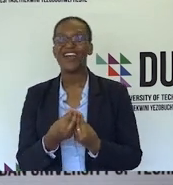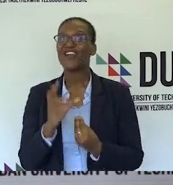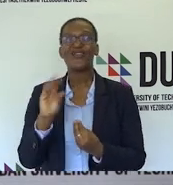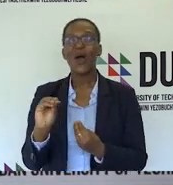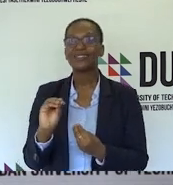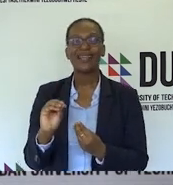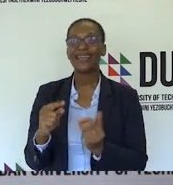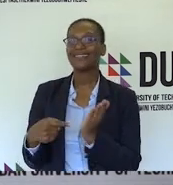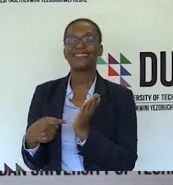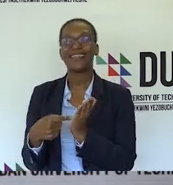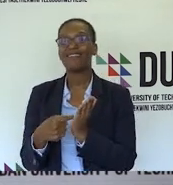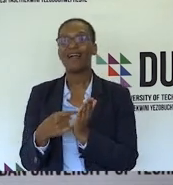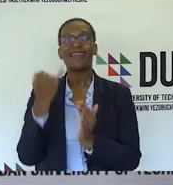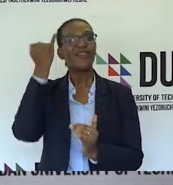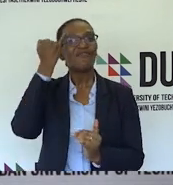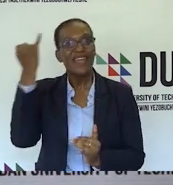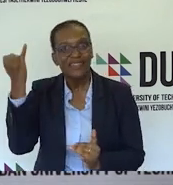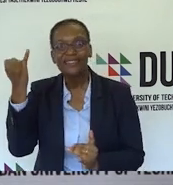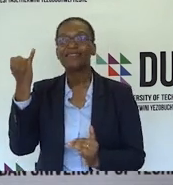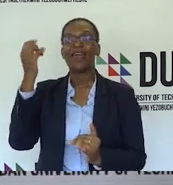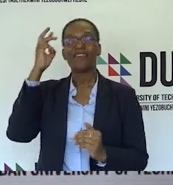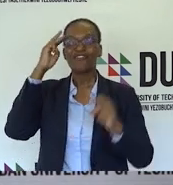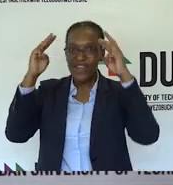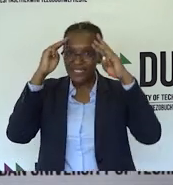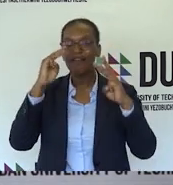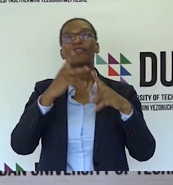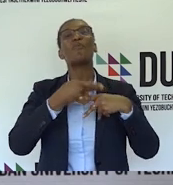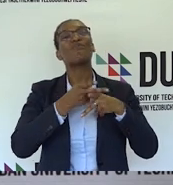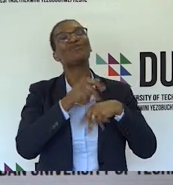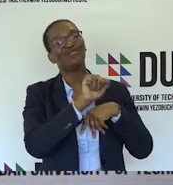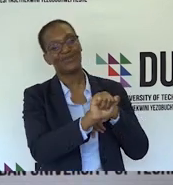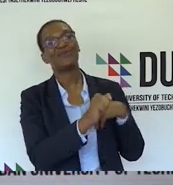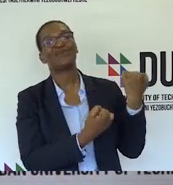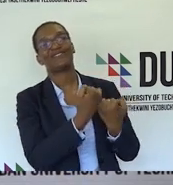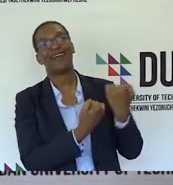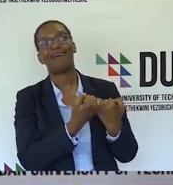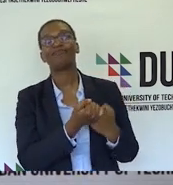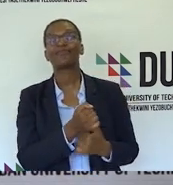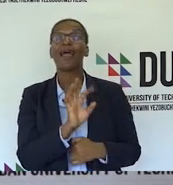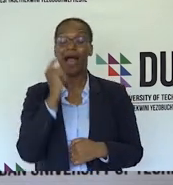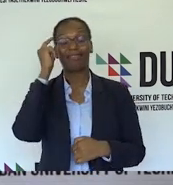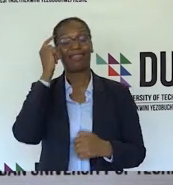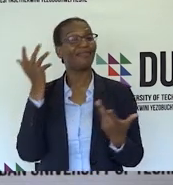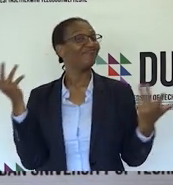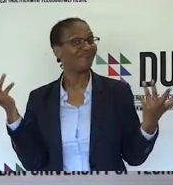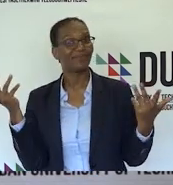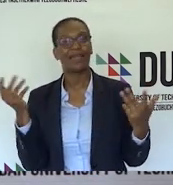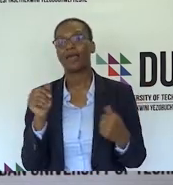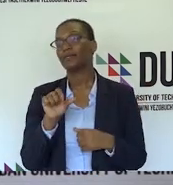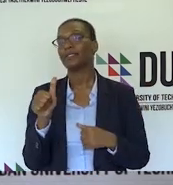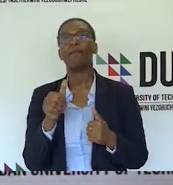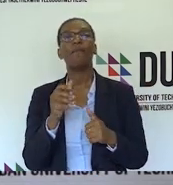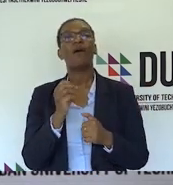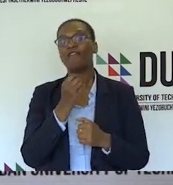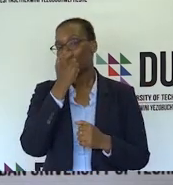intellect, high-level skills and innovations that produce those things in the first place. I guess, in some